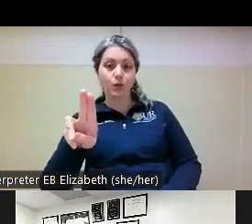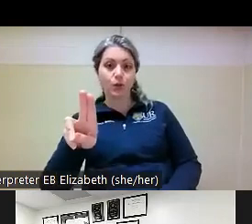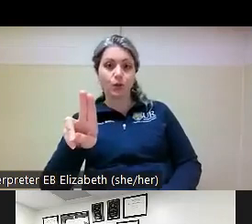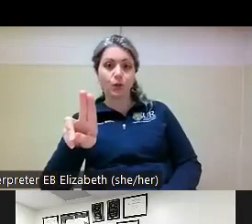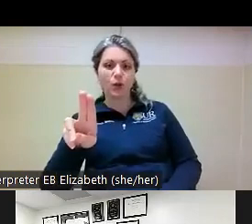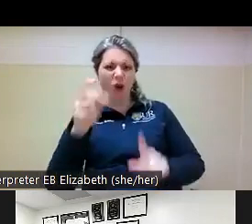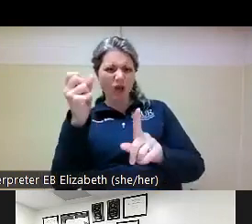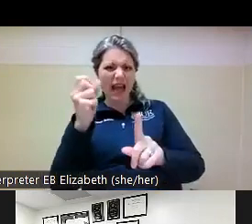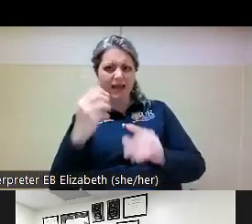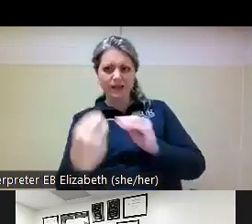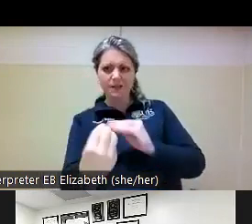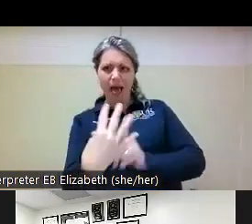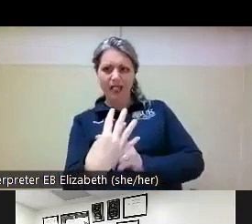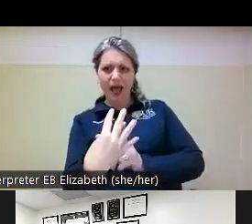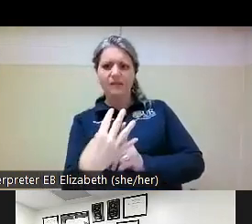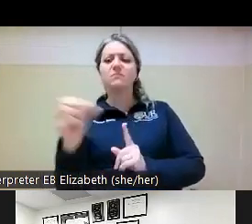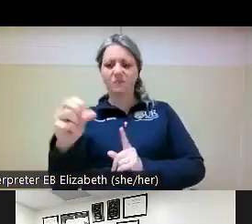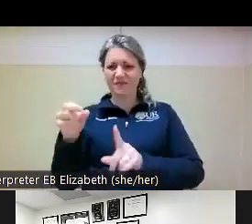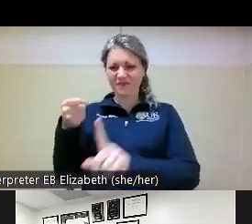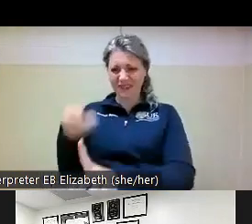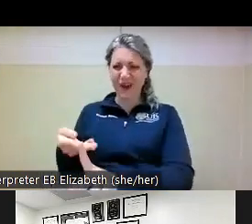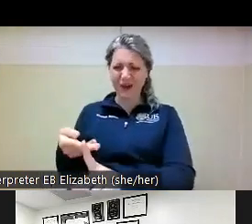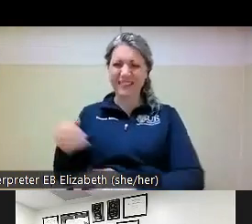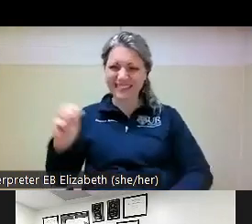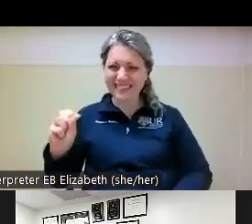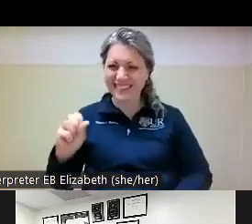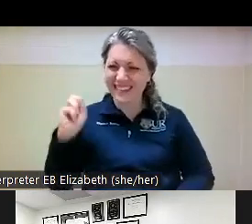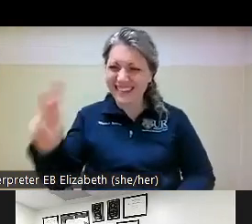Hang on, I'm sorry. Okay.